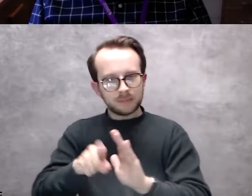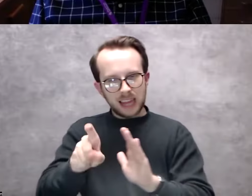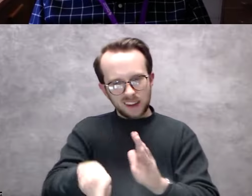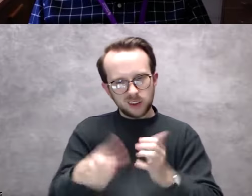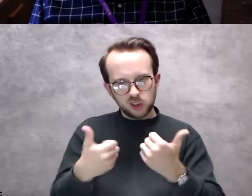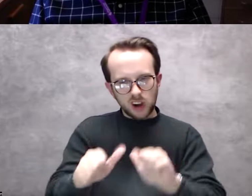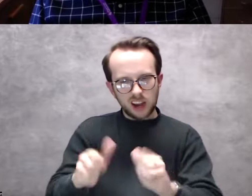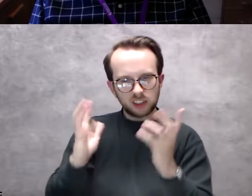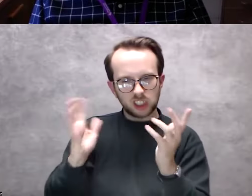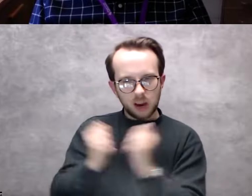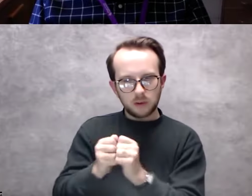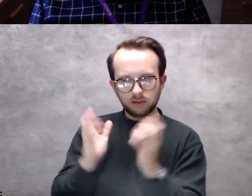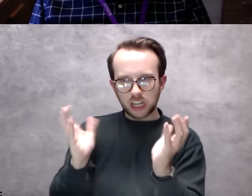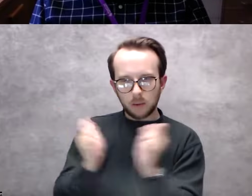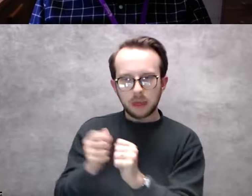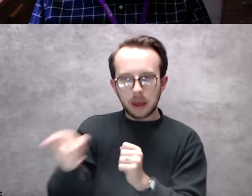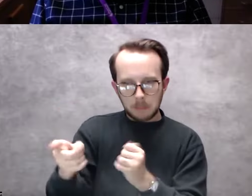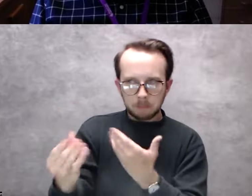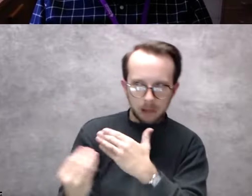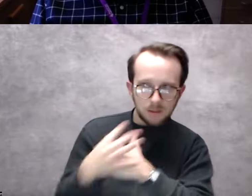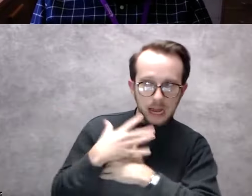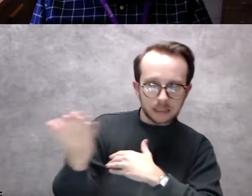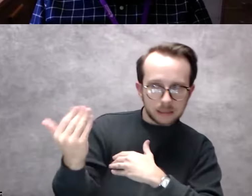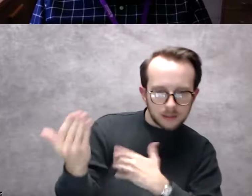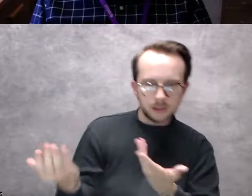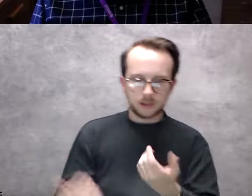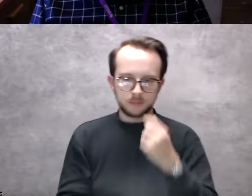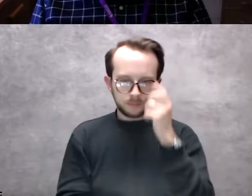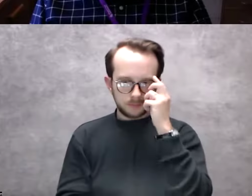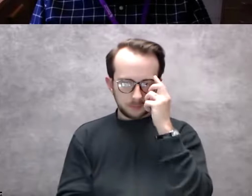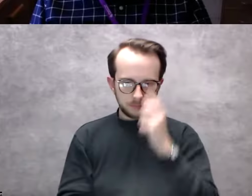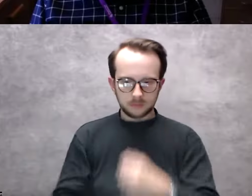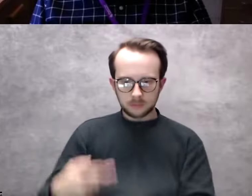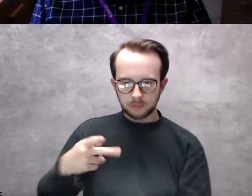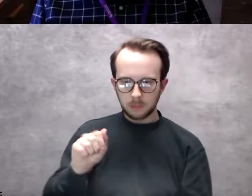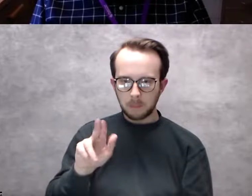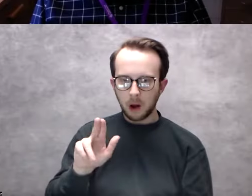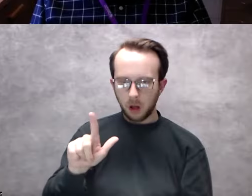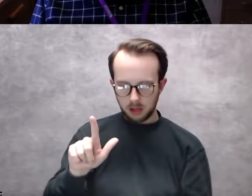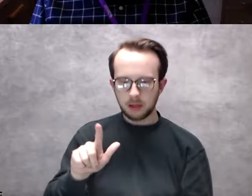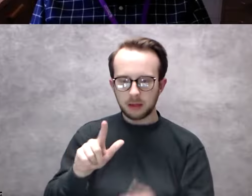to them and see if you can get some advice. The other thing I'll add there too is,